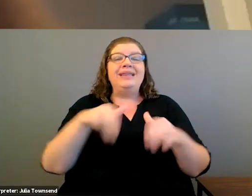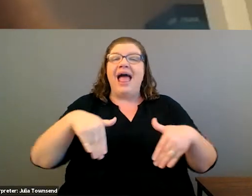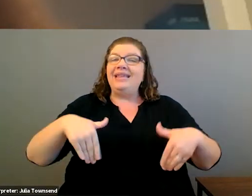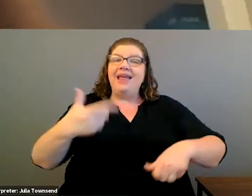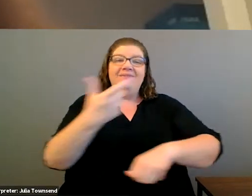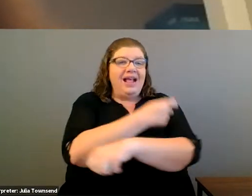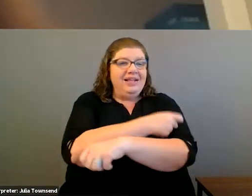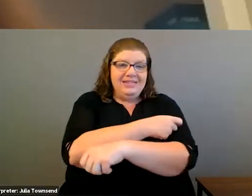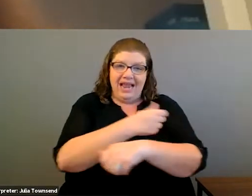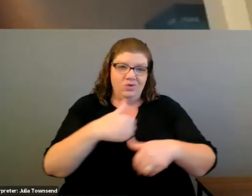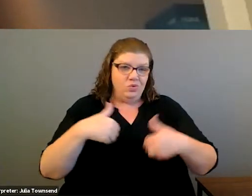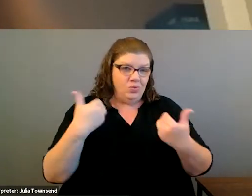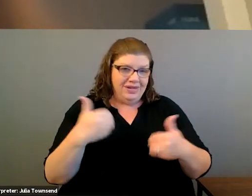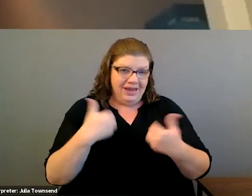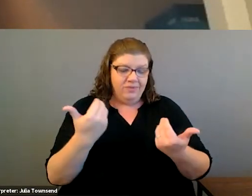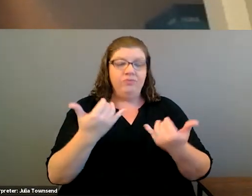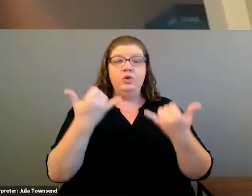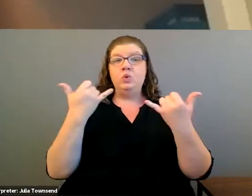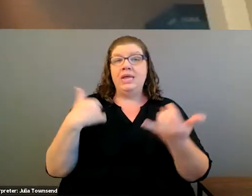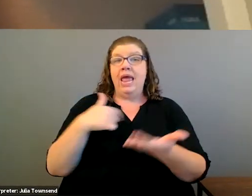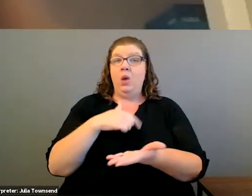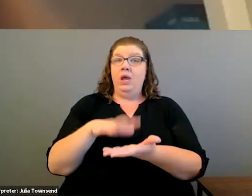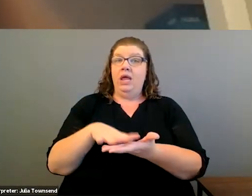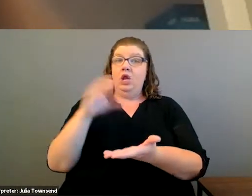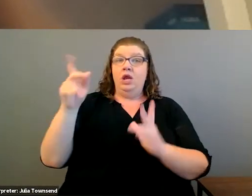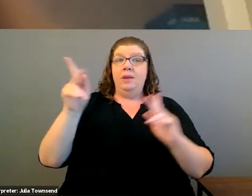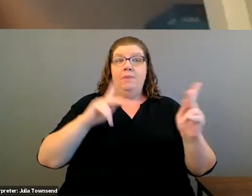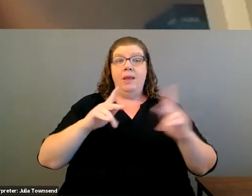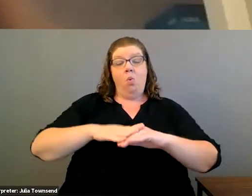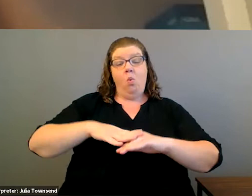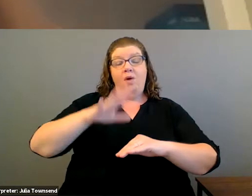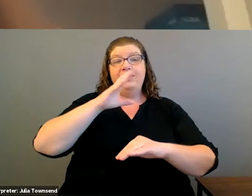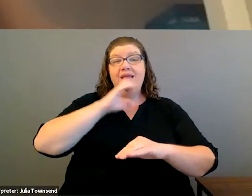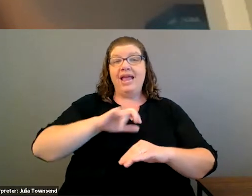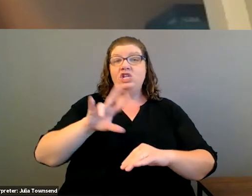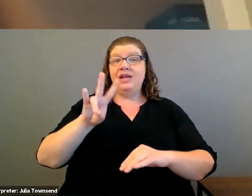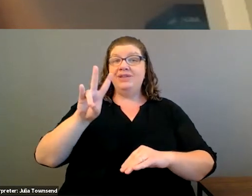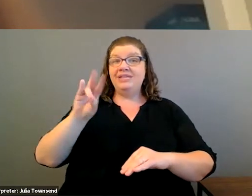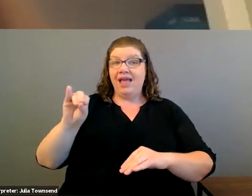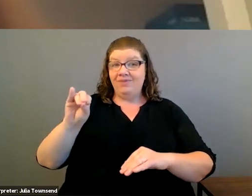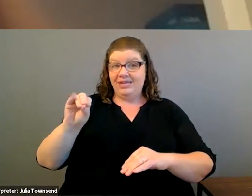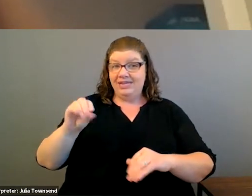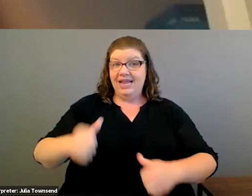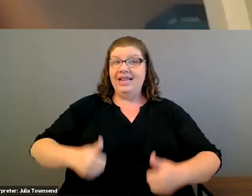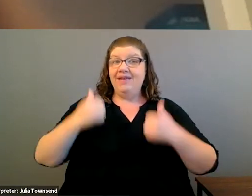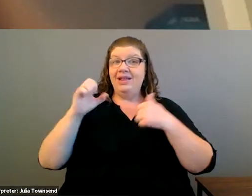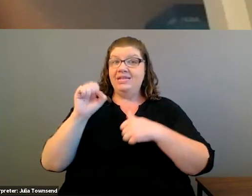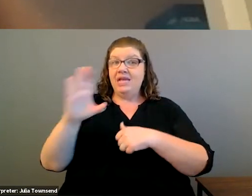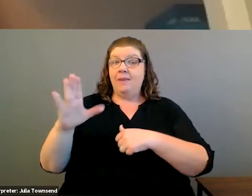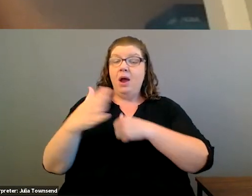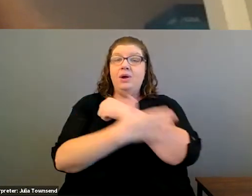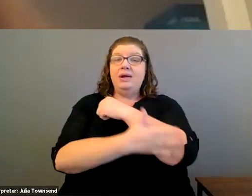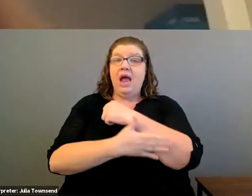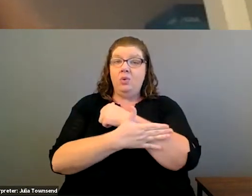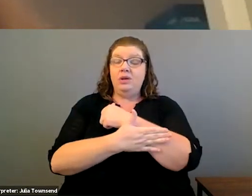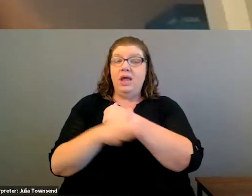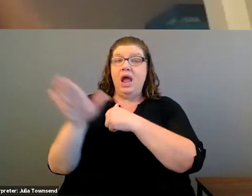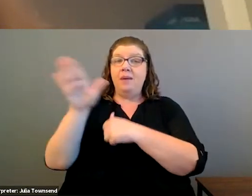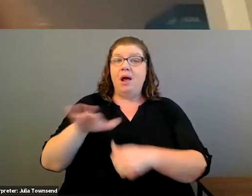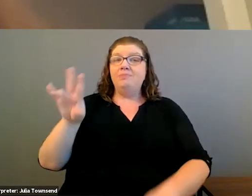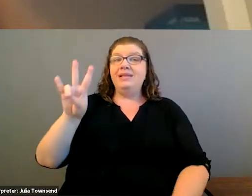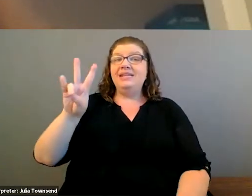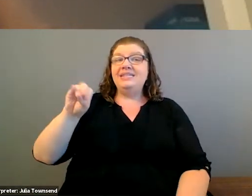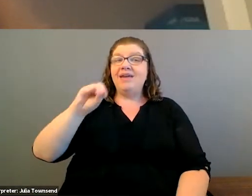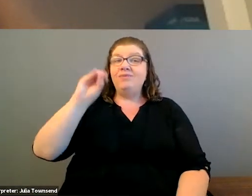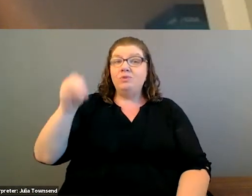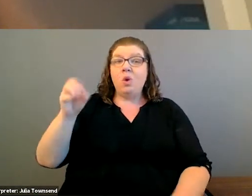vaccinated. Today, we learned that people over the age of 70 living in Santa Barbara County, approximately 70%